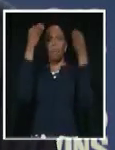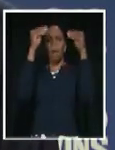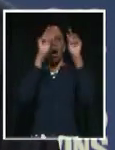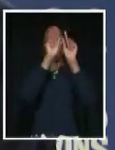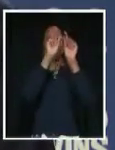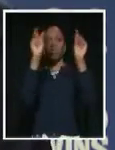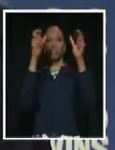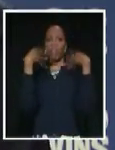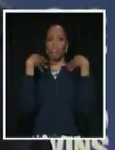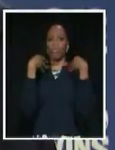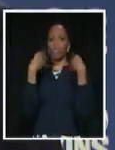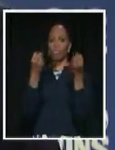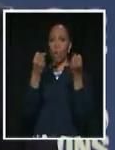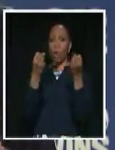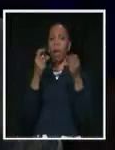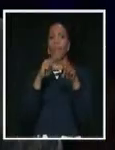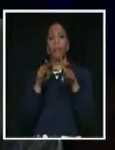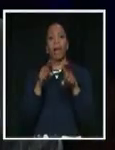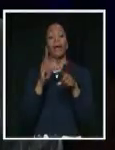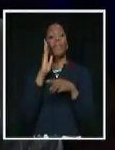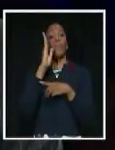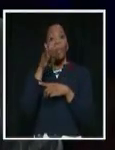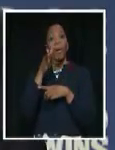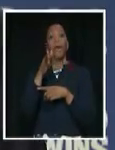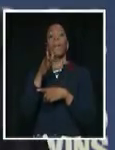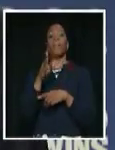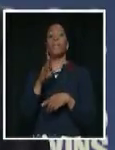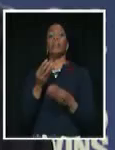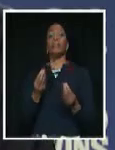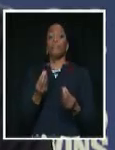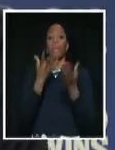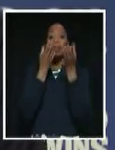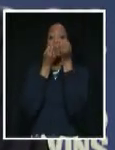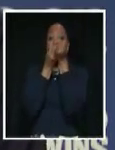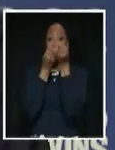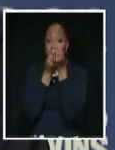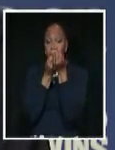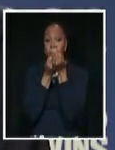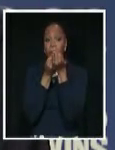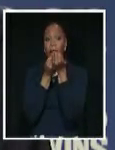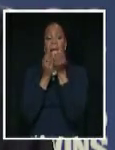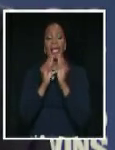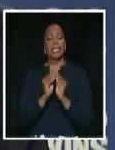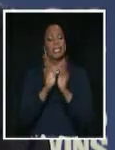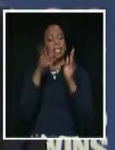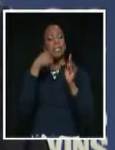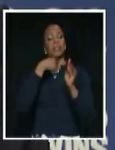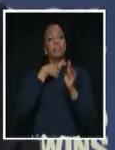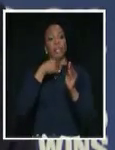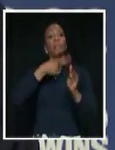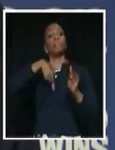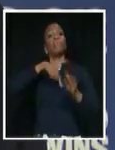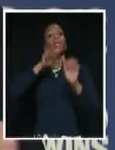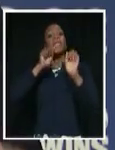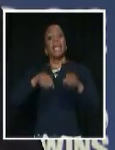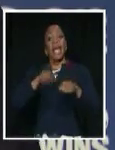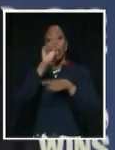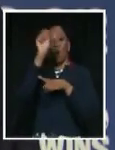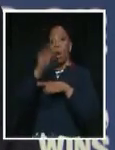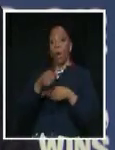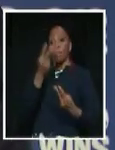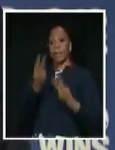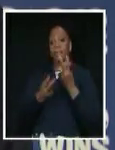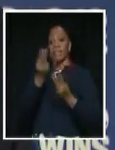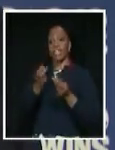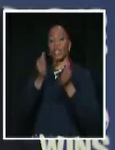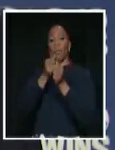Sir, if it doesn't happen, we can safely say that there will be tremendous popular support, and it's clear to me that we can go to Albany with the wind in